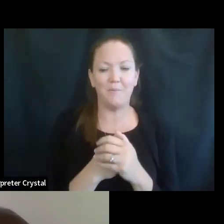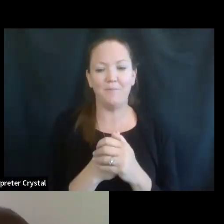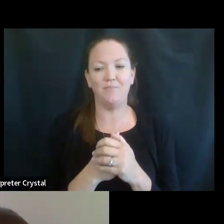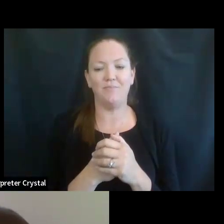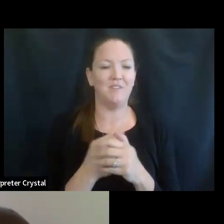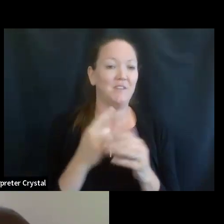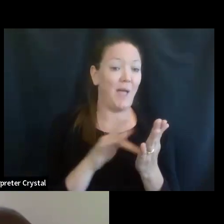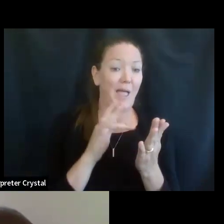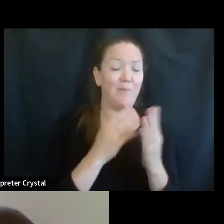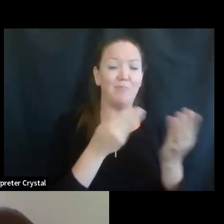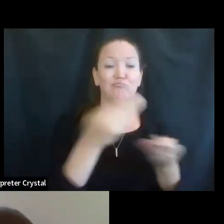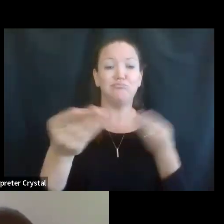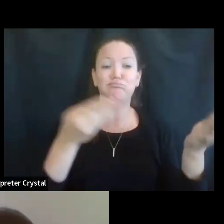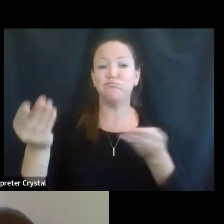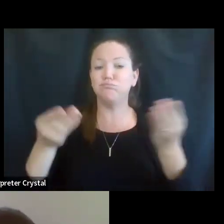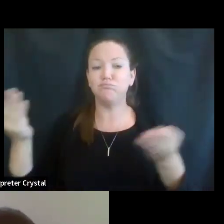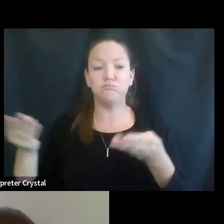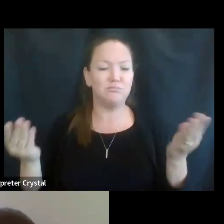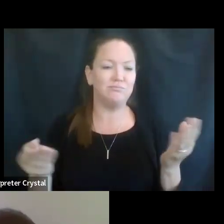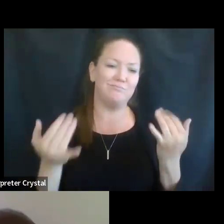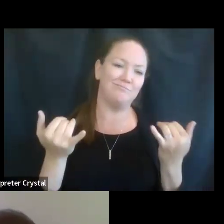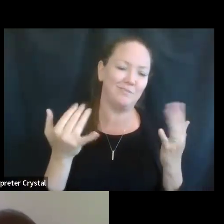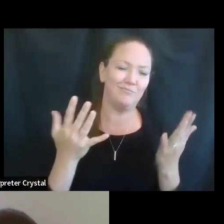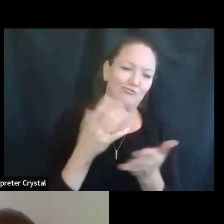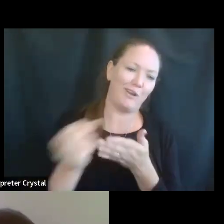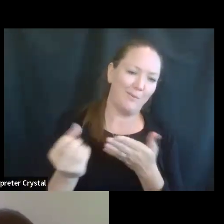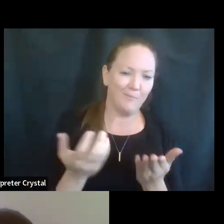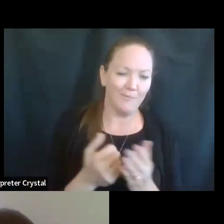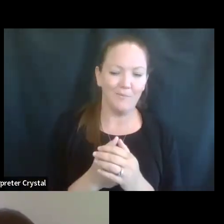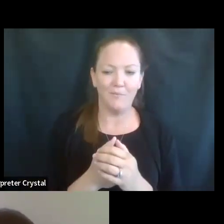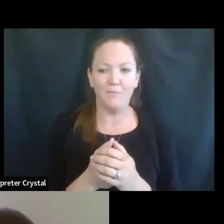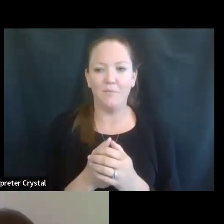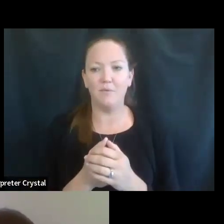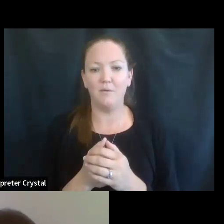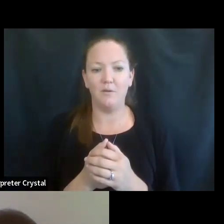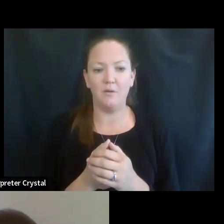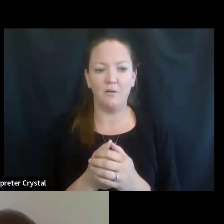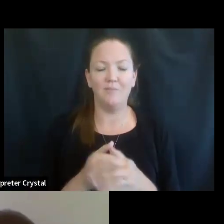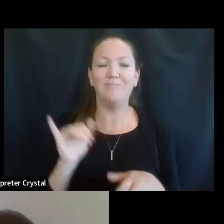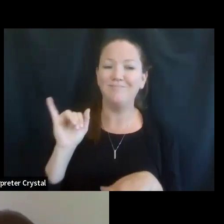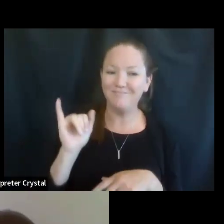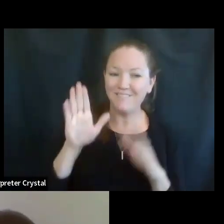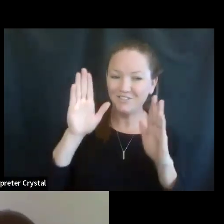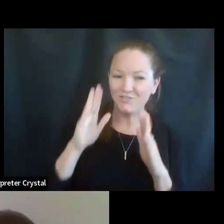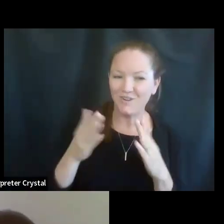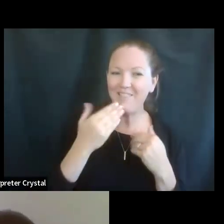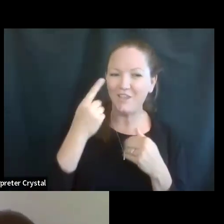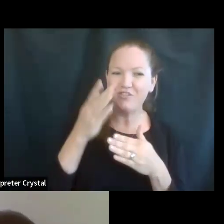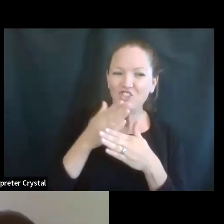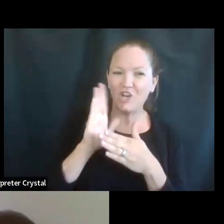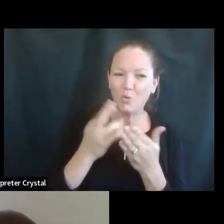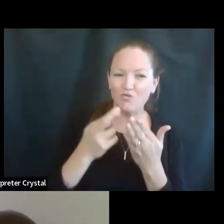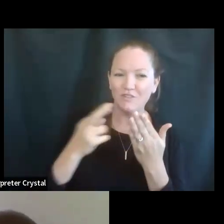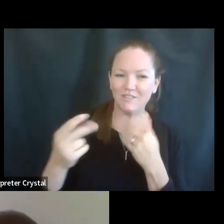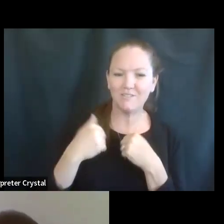I mean, just couldn't get no more. Yeah. Thank you. Yeah, thank you so much for sharing your resources. Yeah, we're seeing